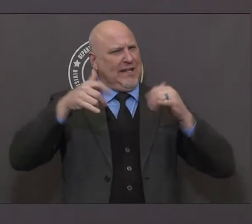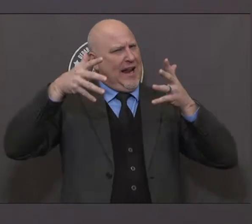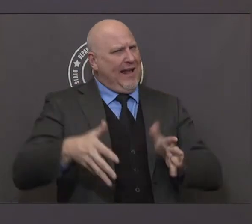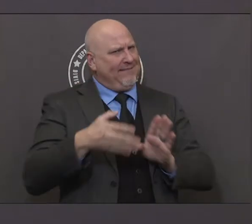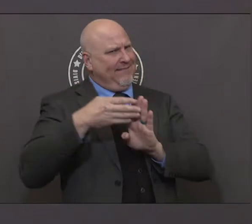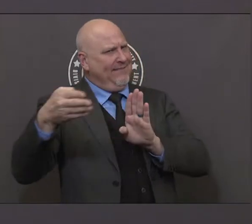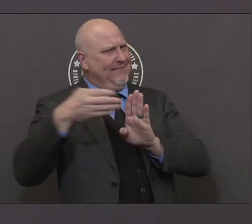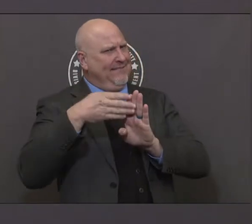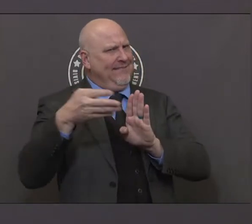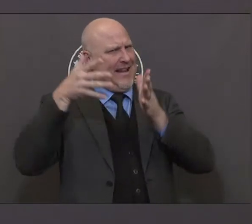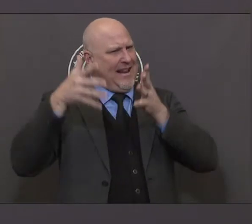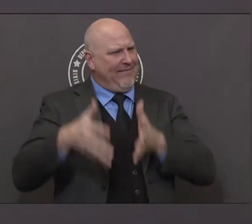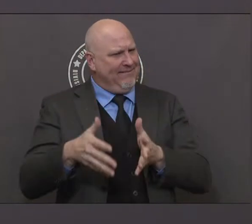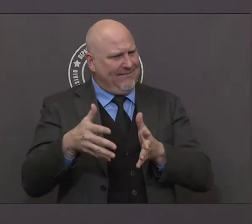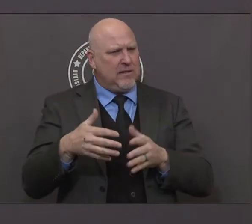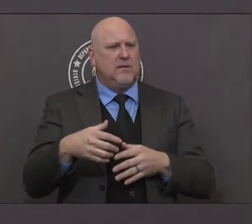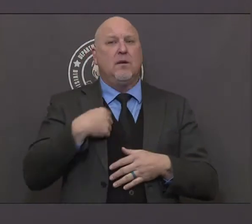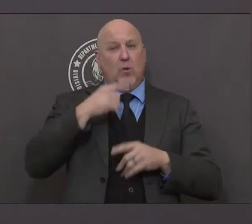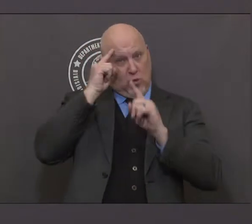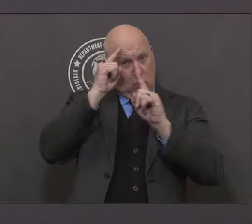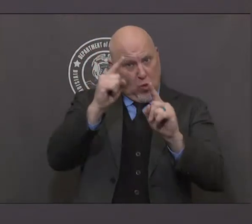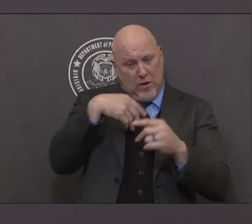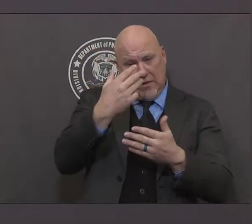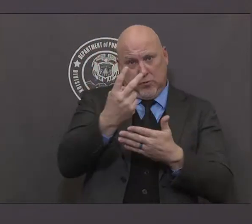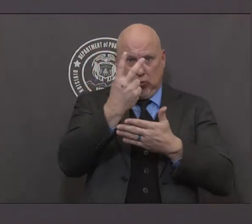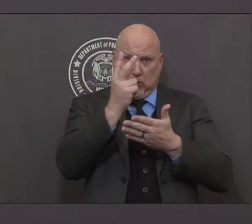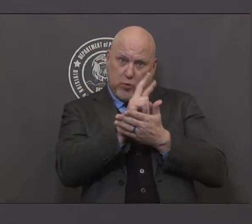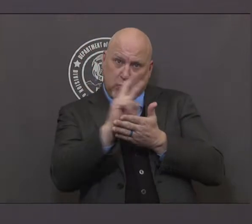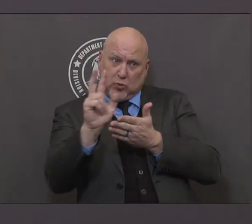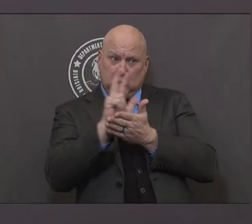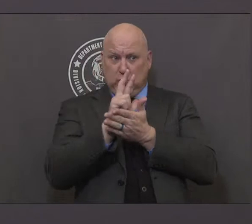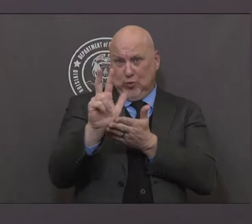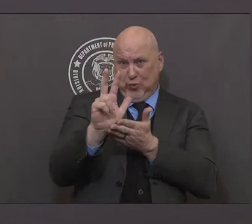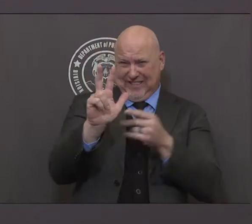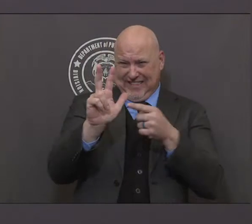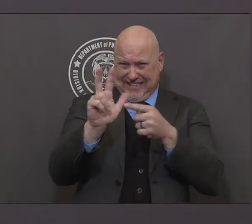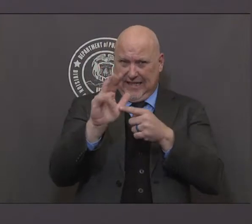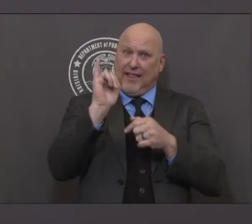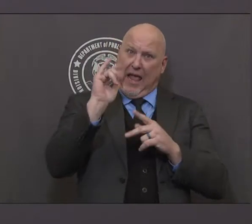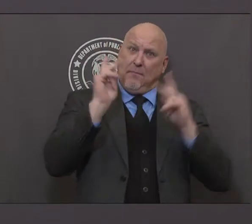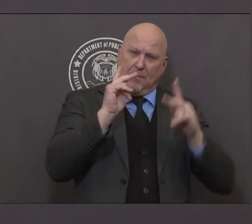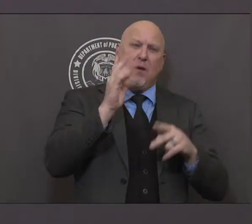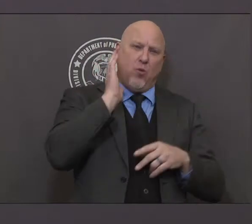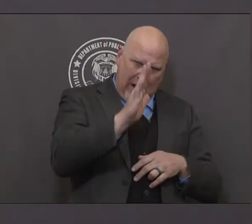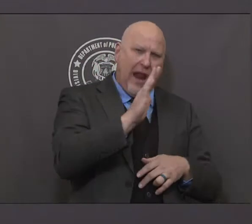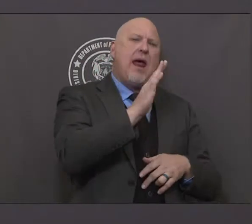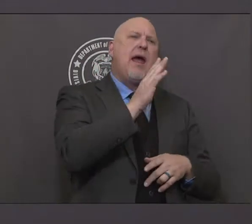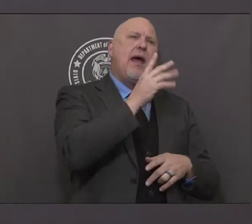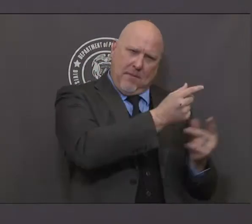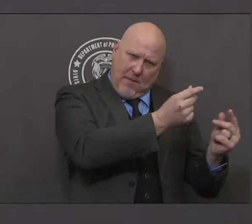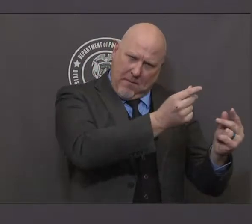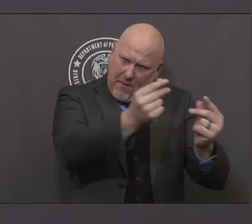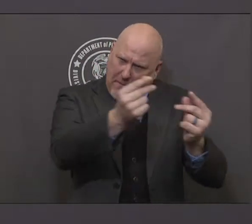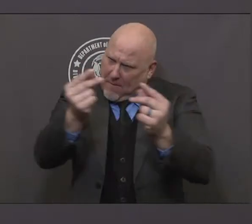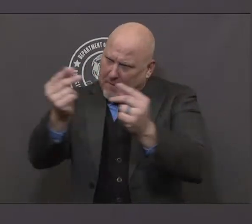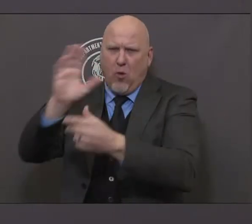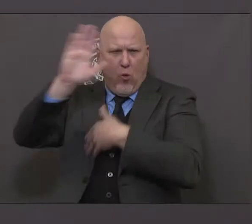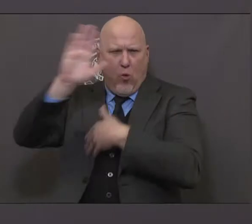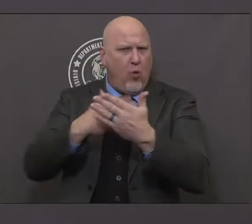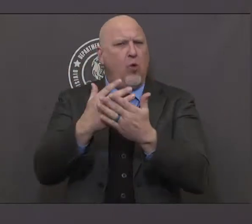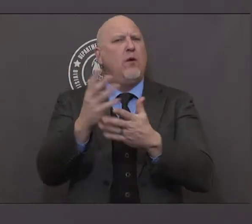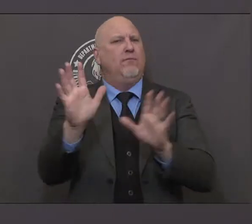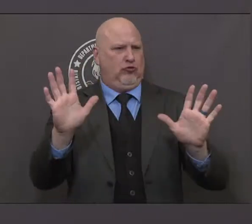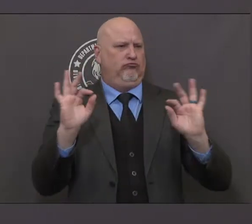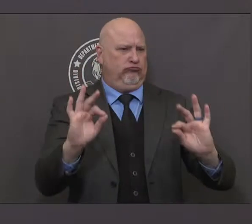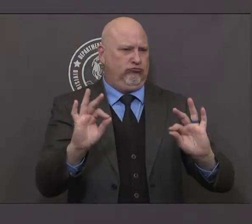weeks, we're going to be finishing up that group of people and need to move on to the next phase. Now, what I am going